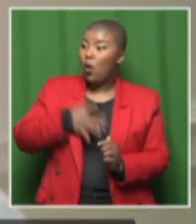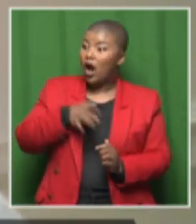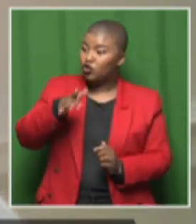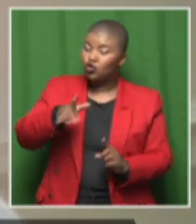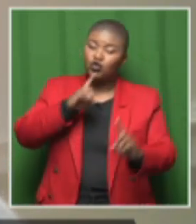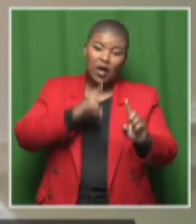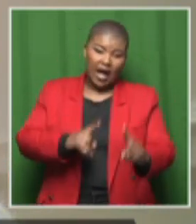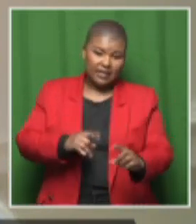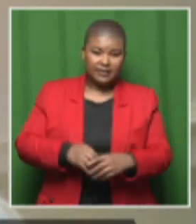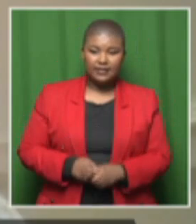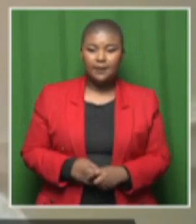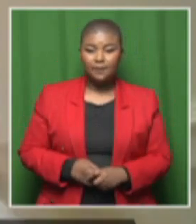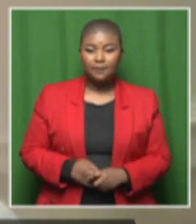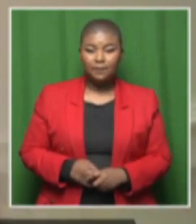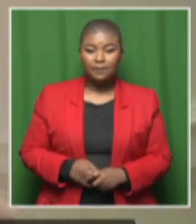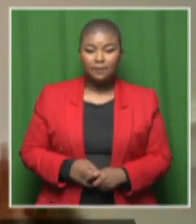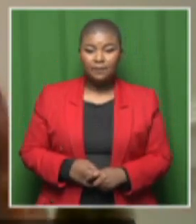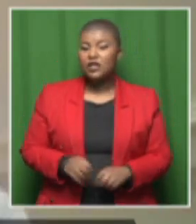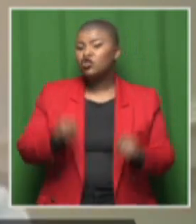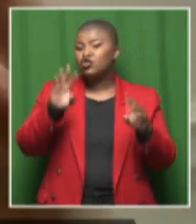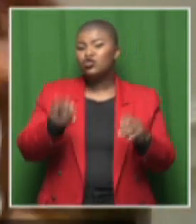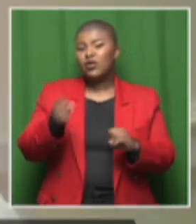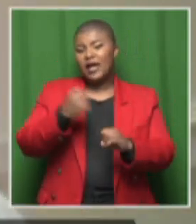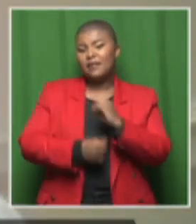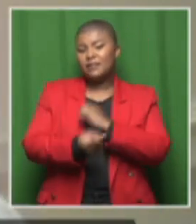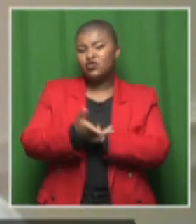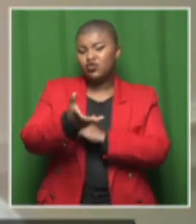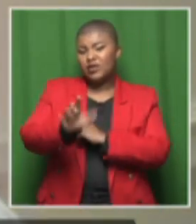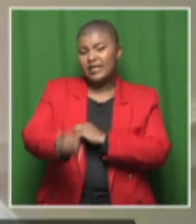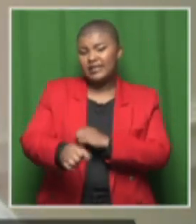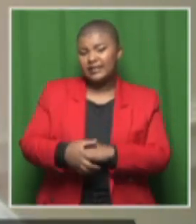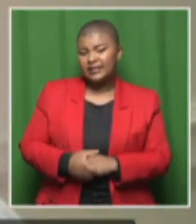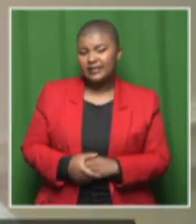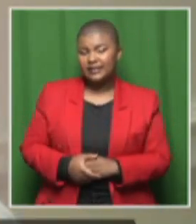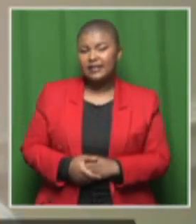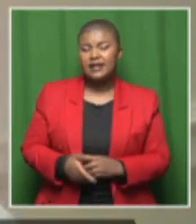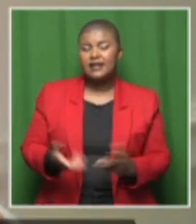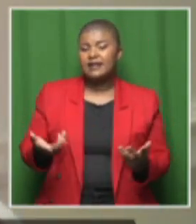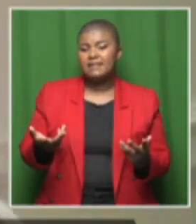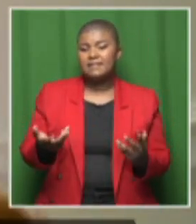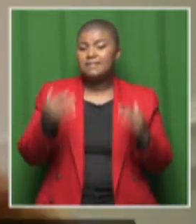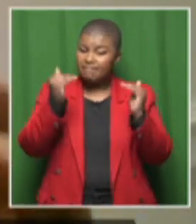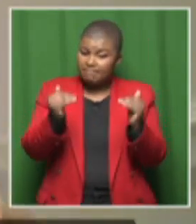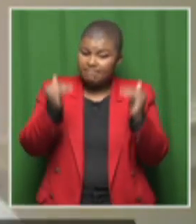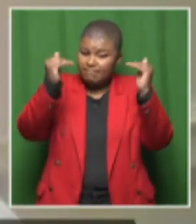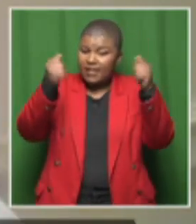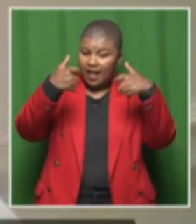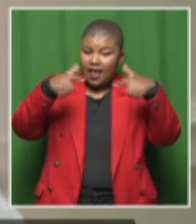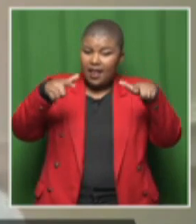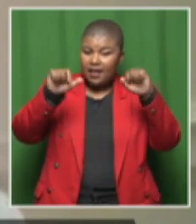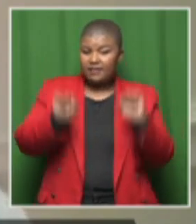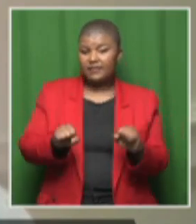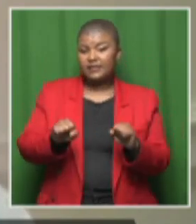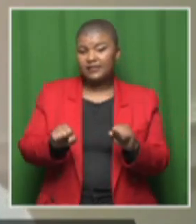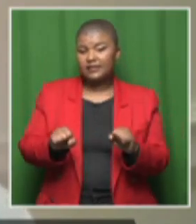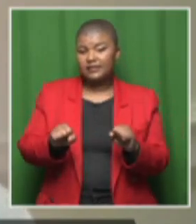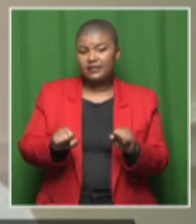answer to that. So that's as I say, it's really just a high level, but there's going to